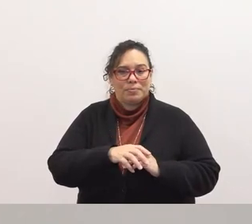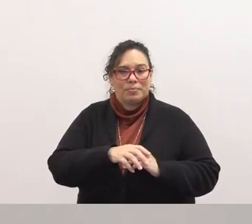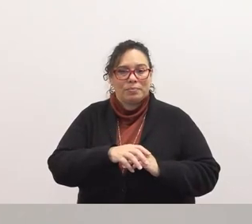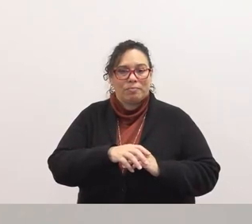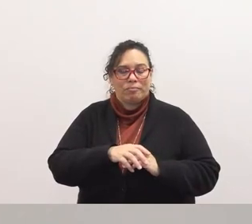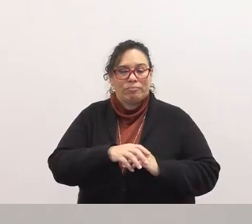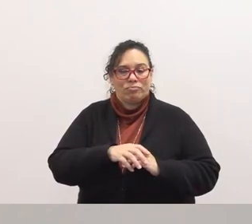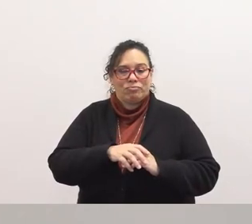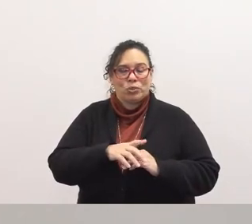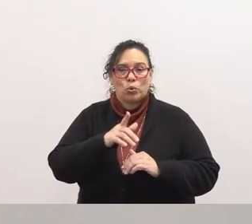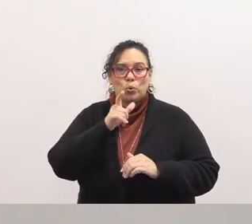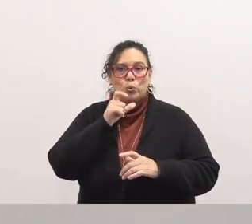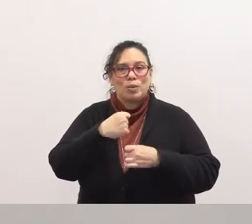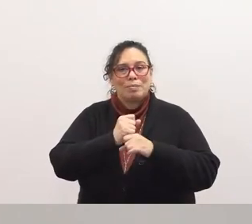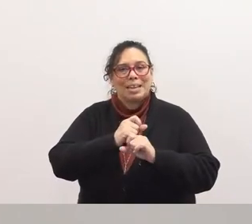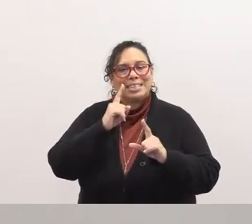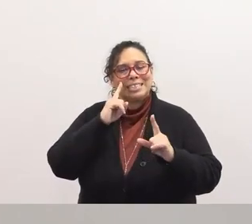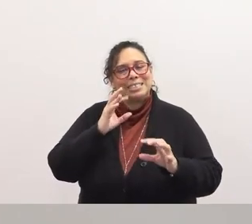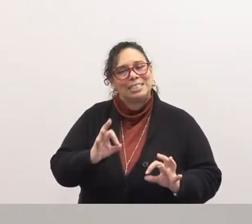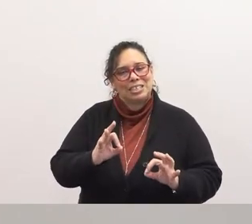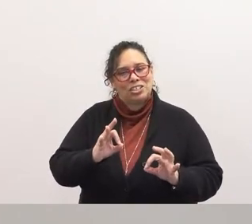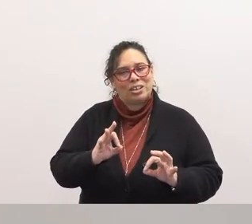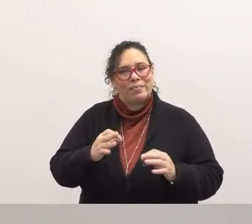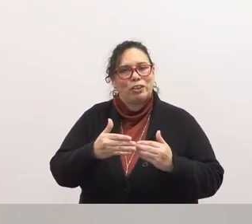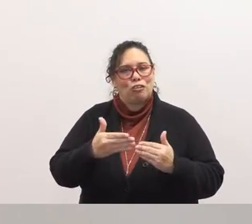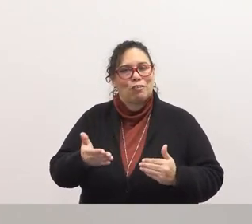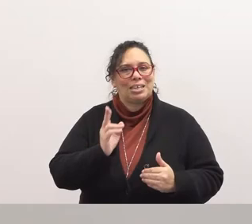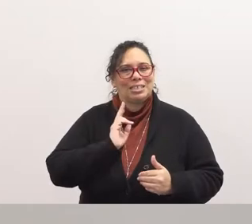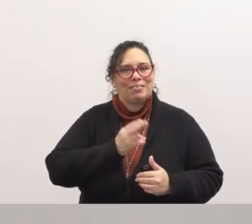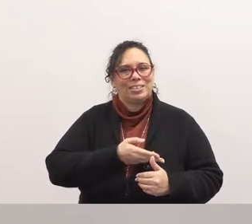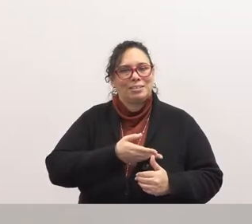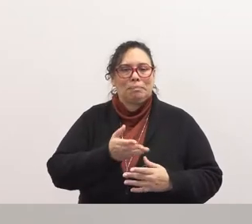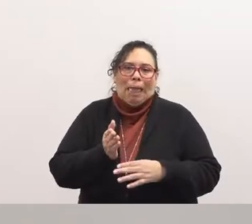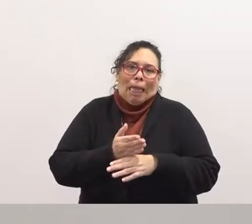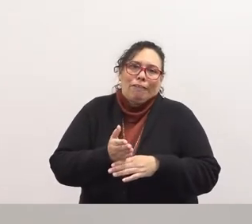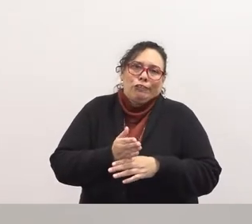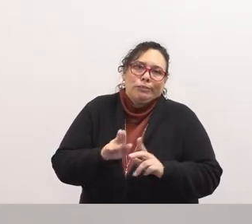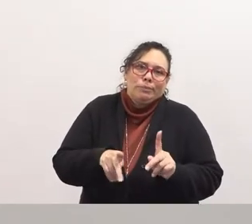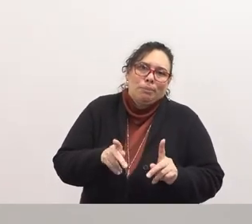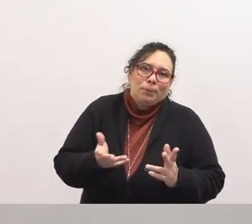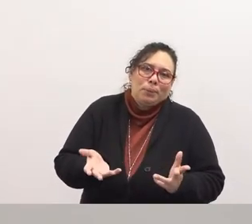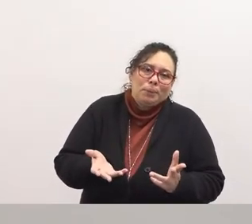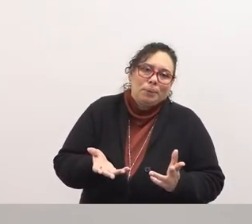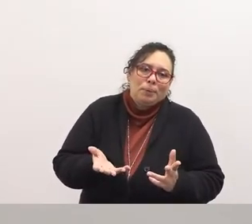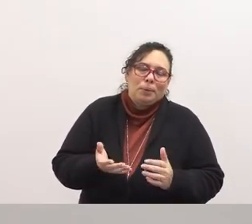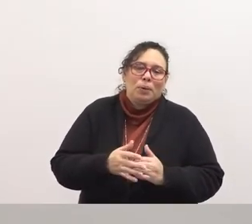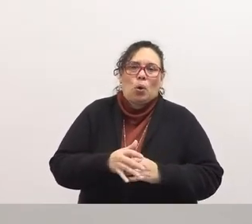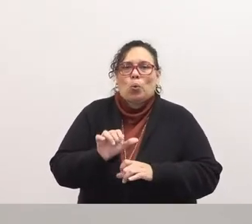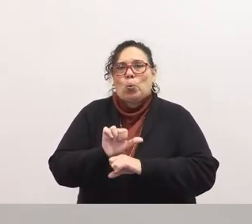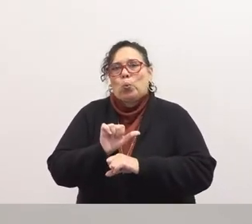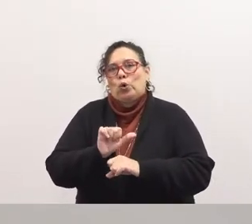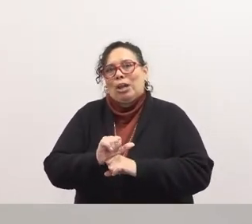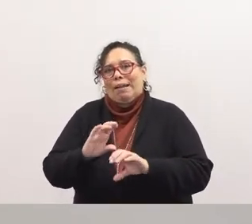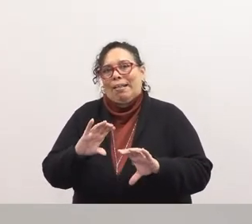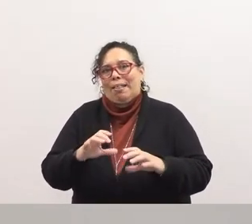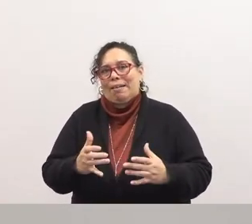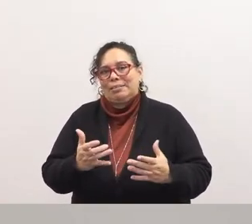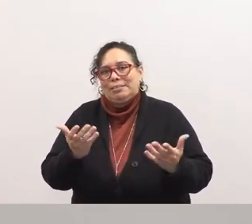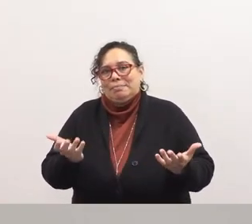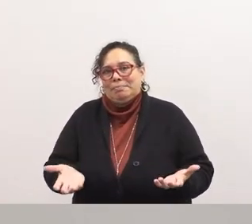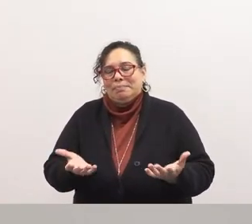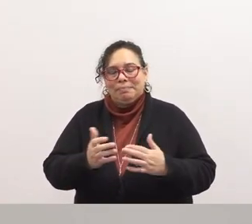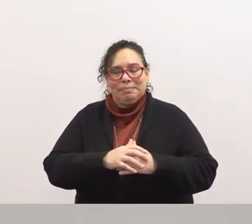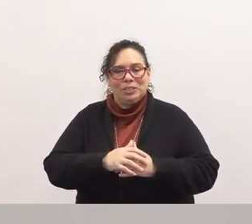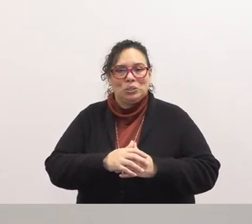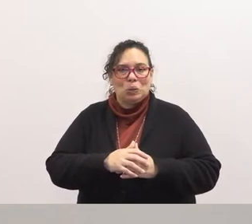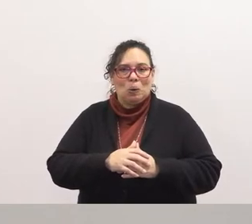who are making decisions kind of for the rest of us average people, or working class, that type of thing. And so